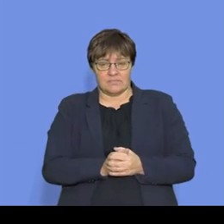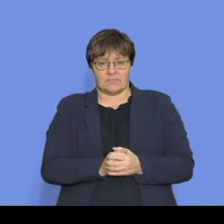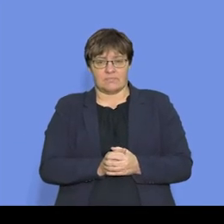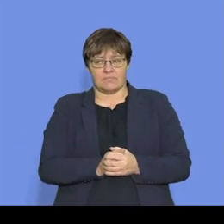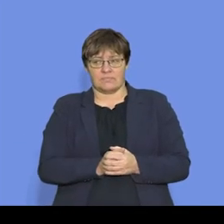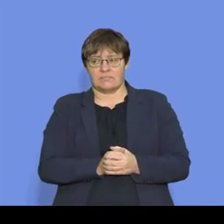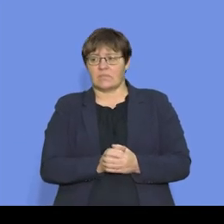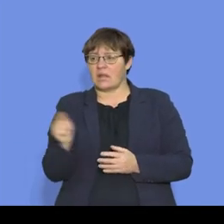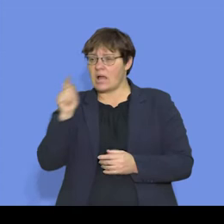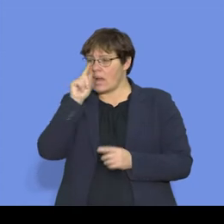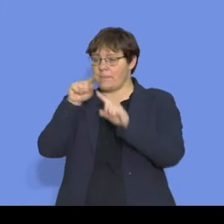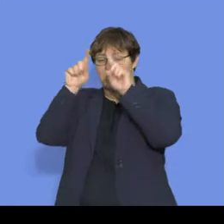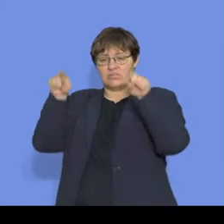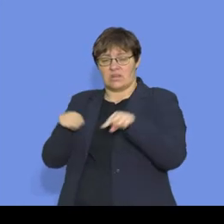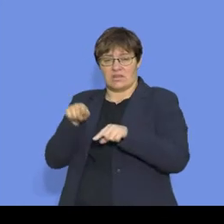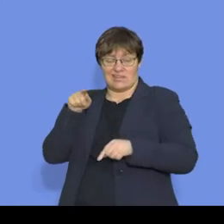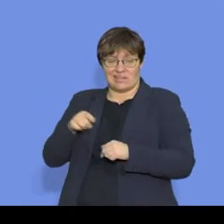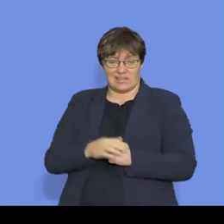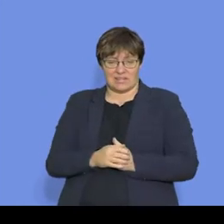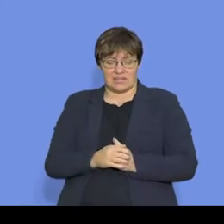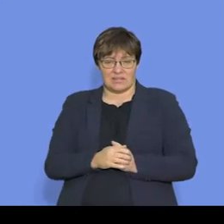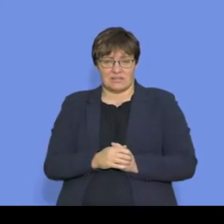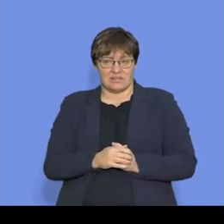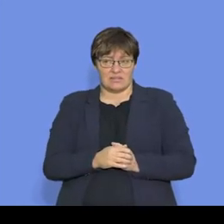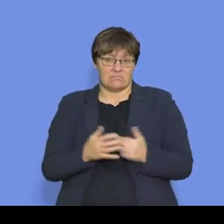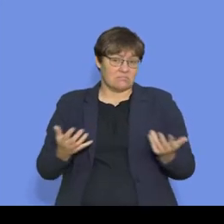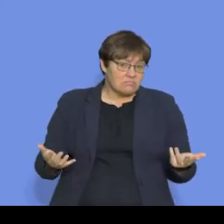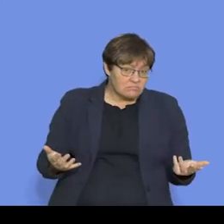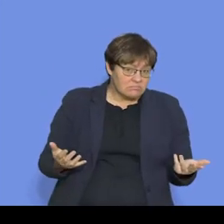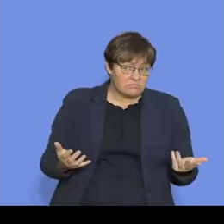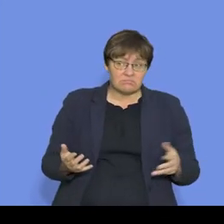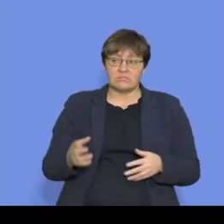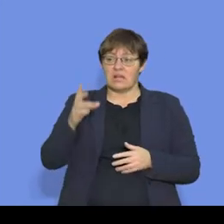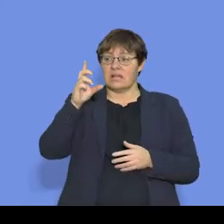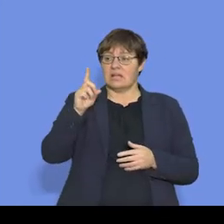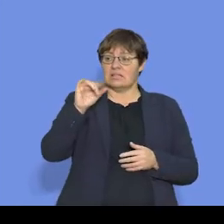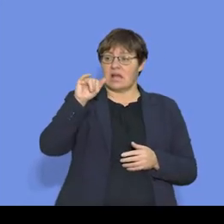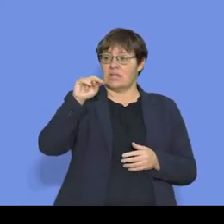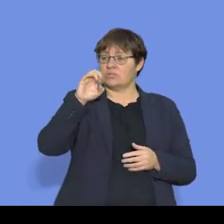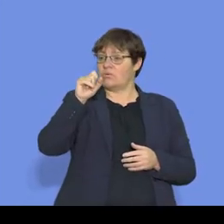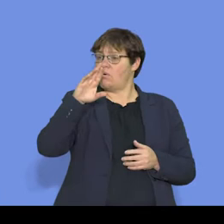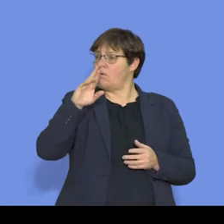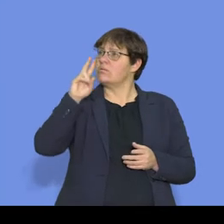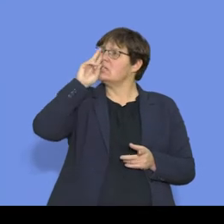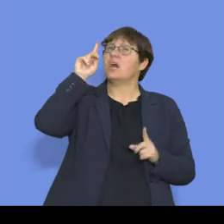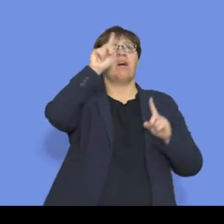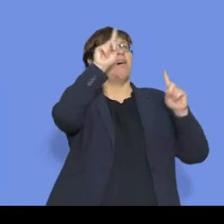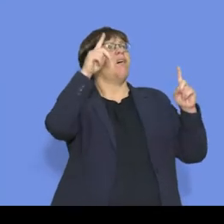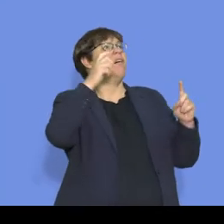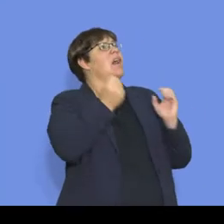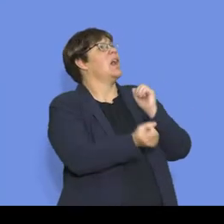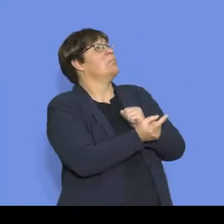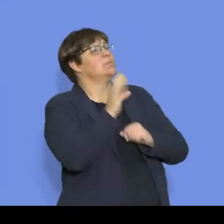out. Okay, and here is a picture of dinosaurs, looking at strange things that are happening in the